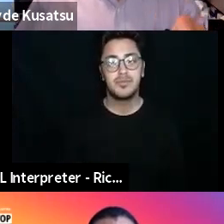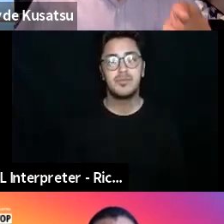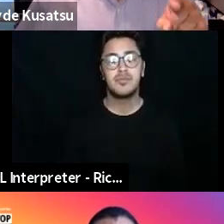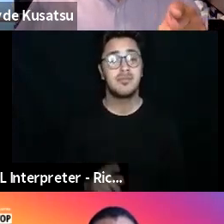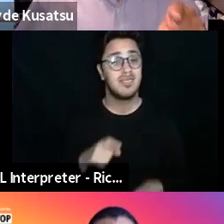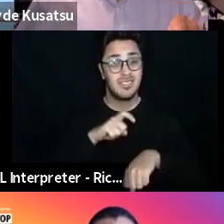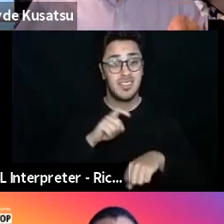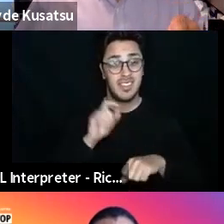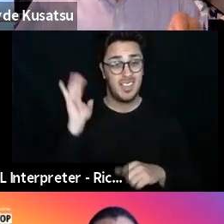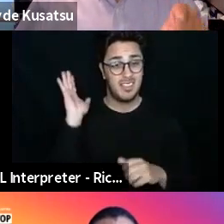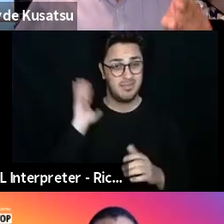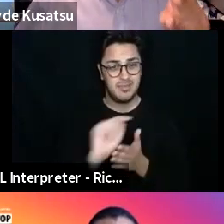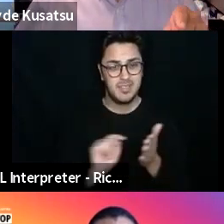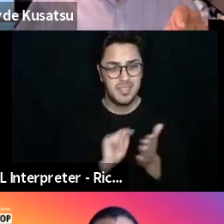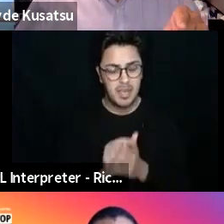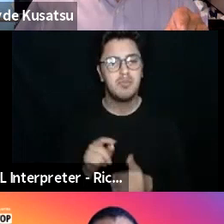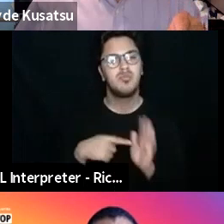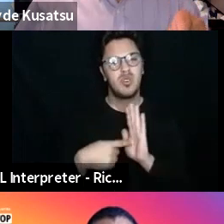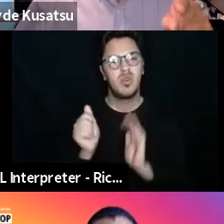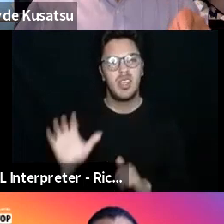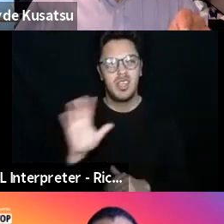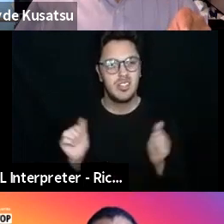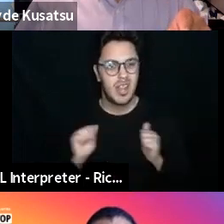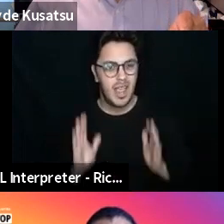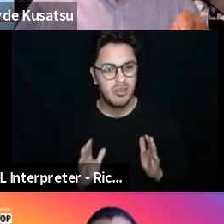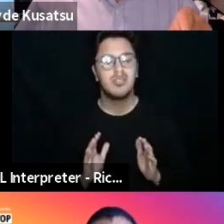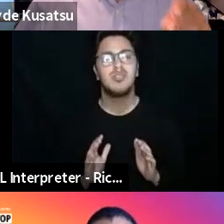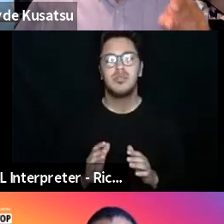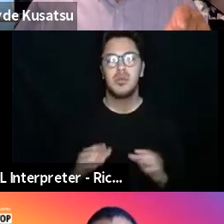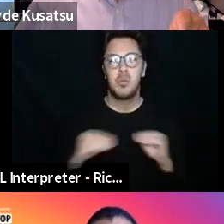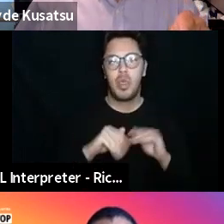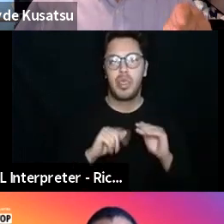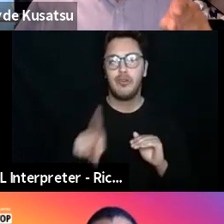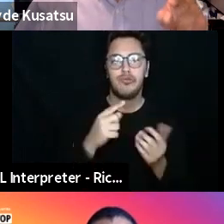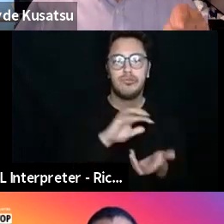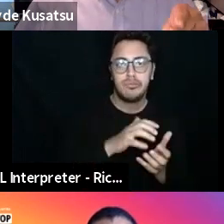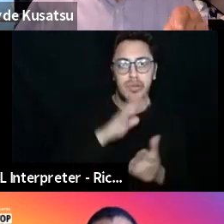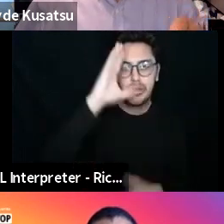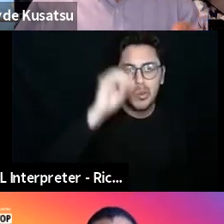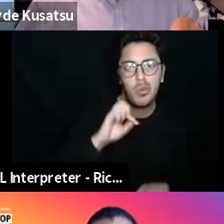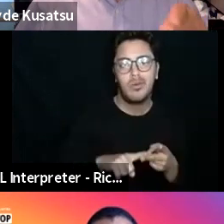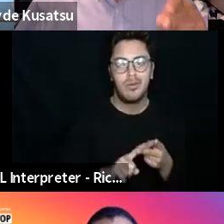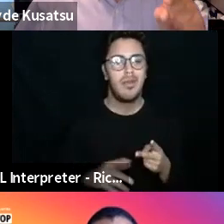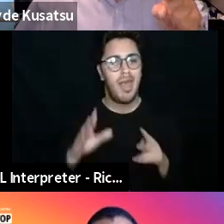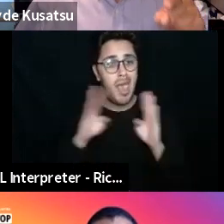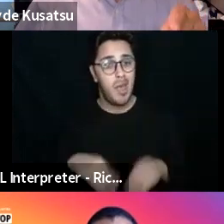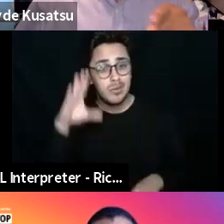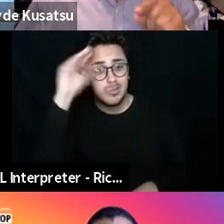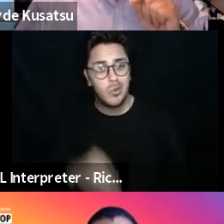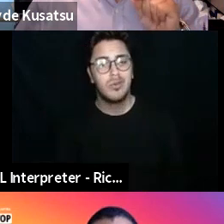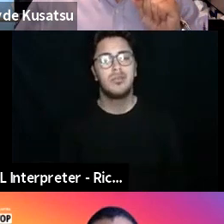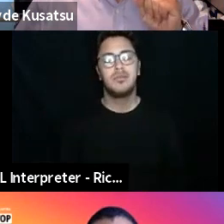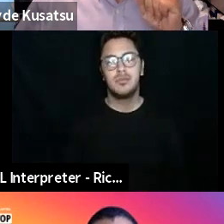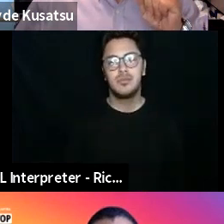Asian actors could do more than just the laundryman or the houseboy. So we did Ibsen, we did Chekhov, and we also were able